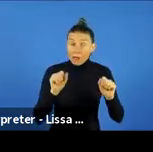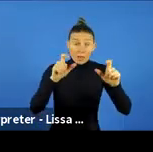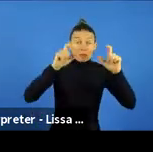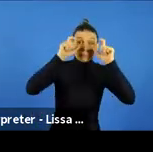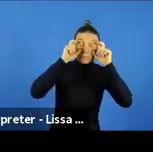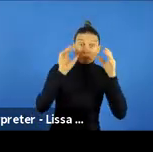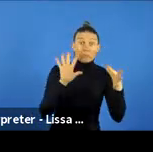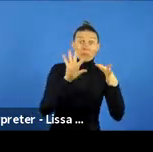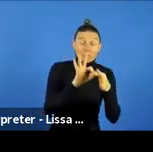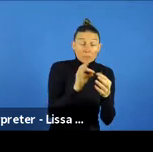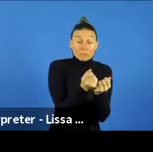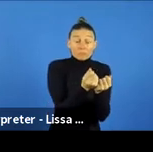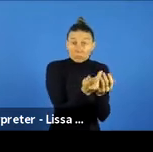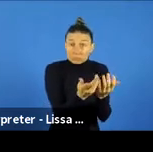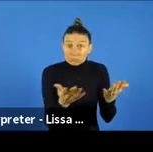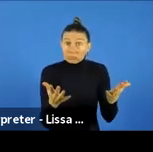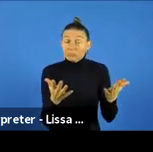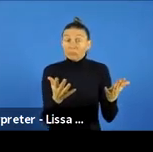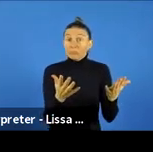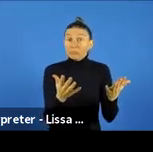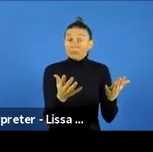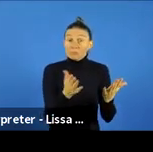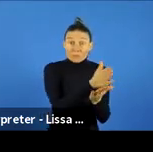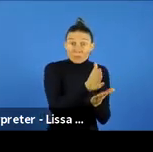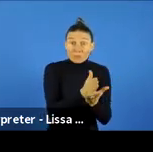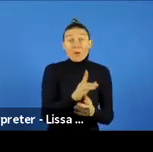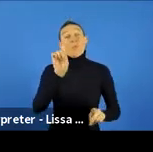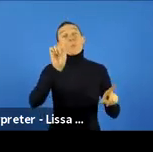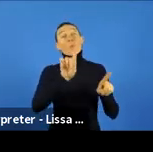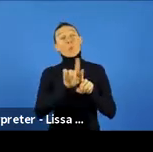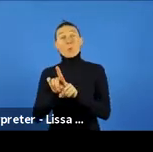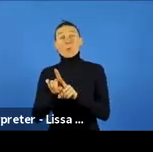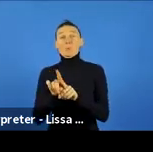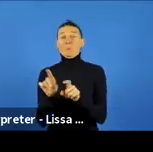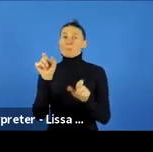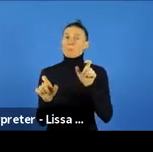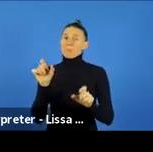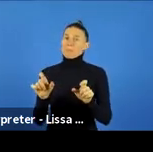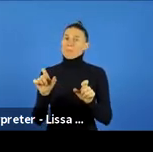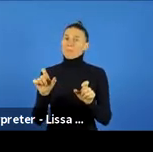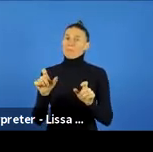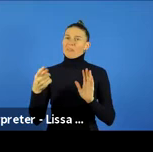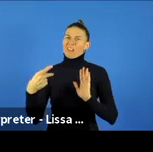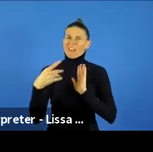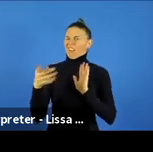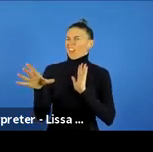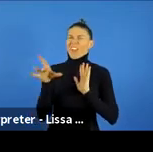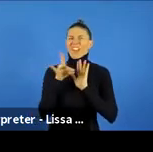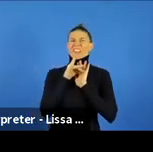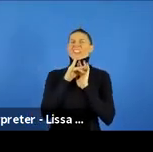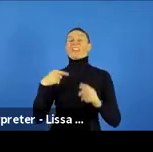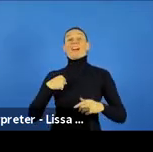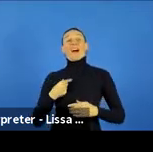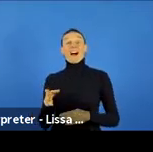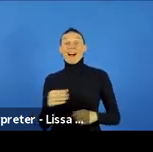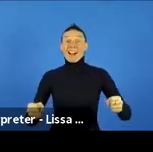different and multiple features. It's also less stigmatizing, so people really can now move out more, go out and be more